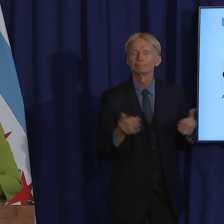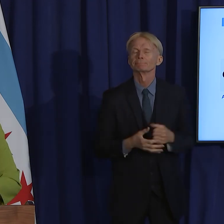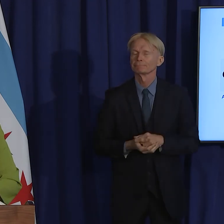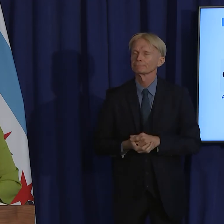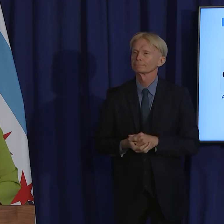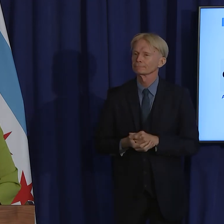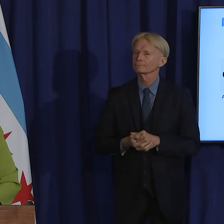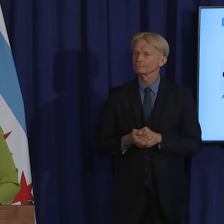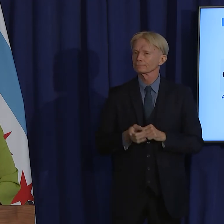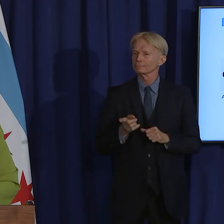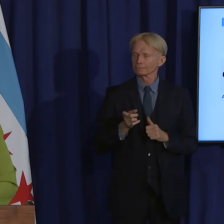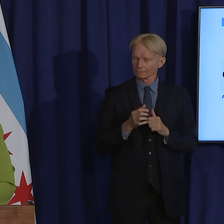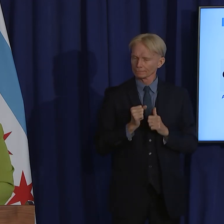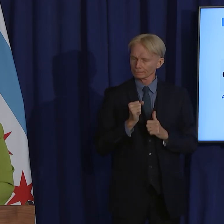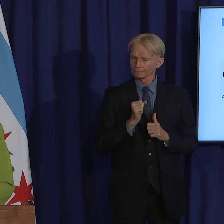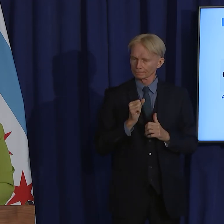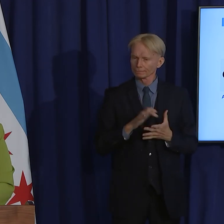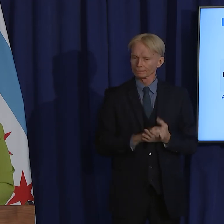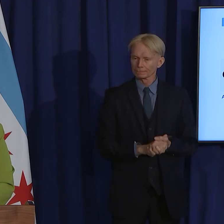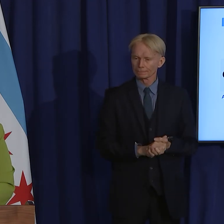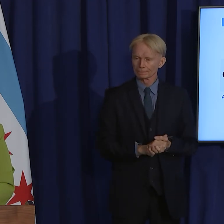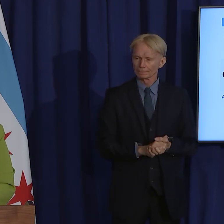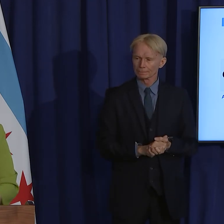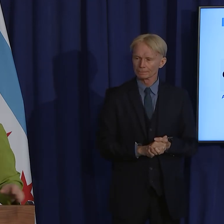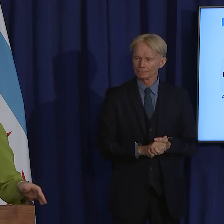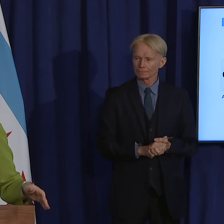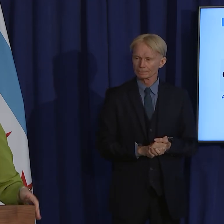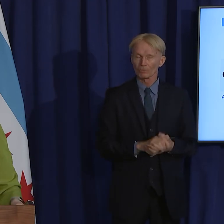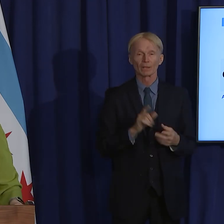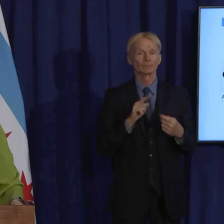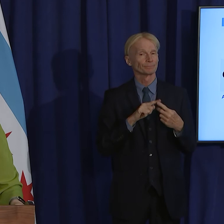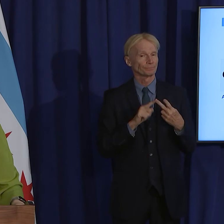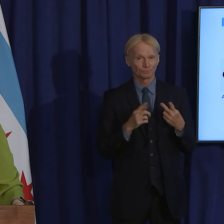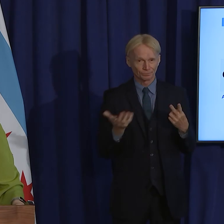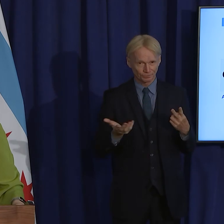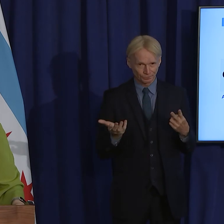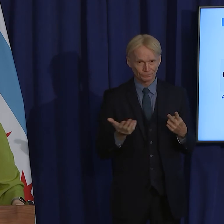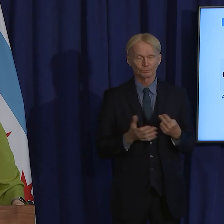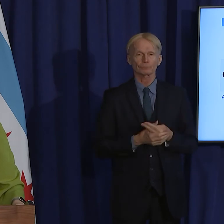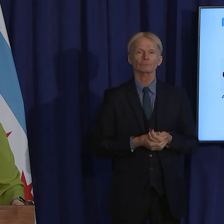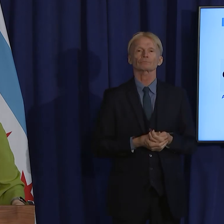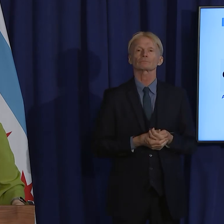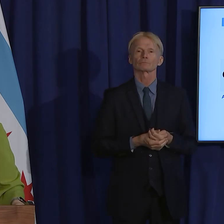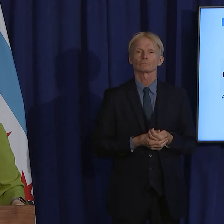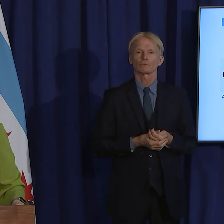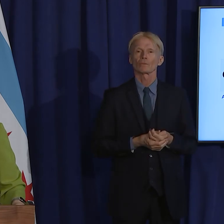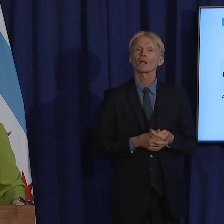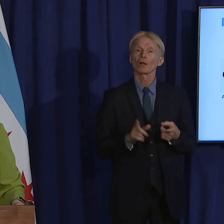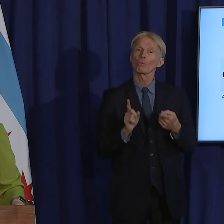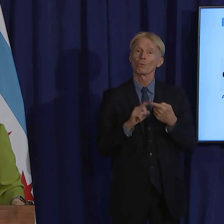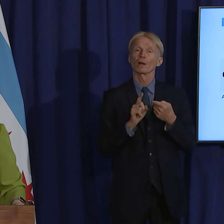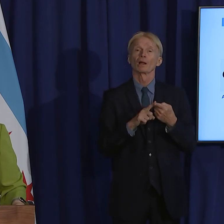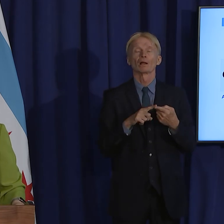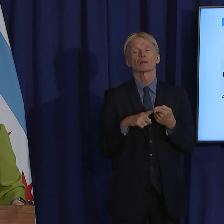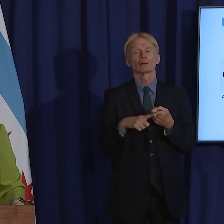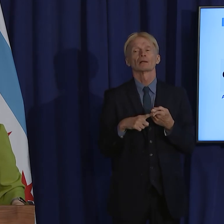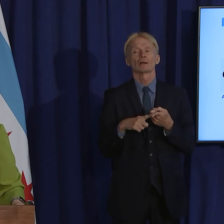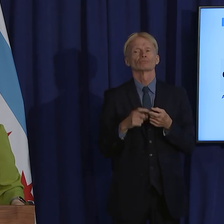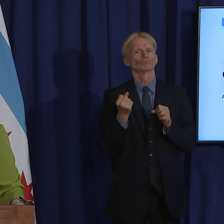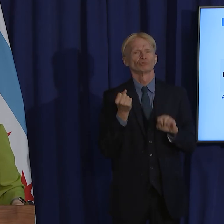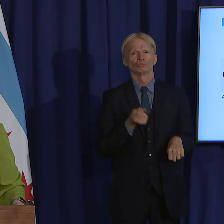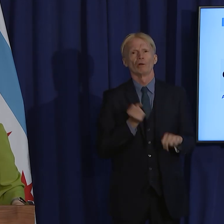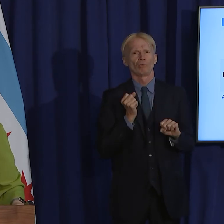so, I think there's a couple things. One is that, we remain very